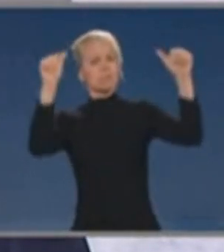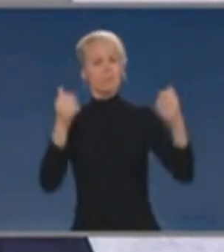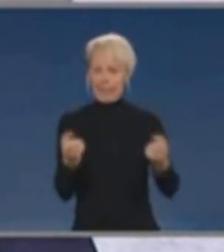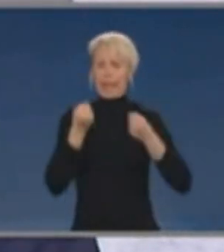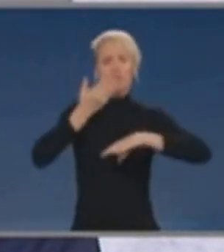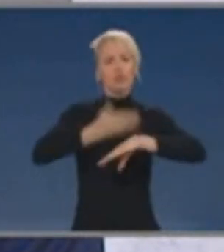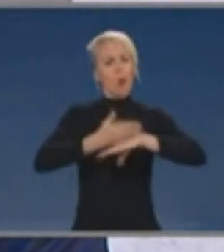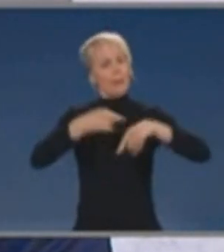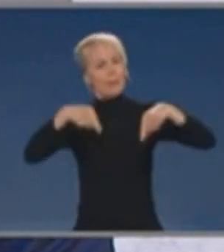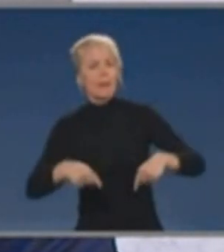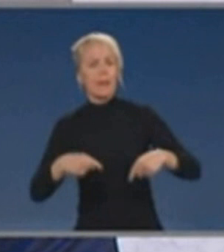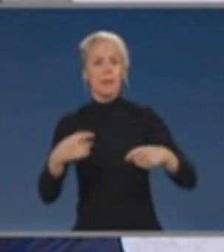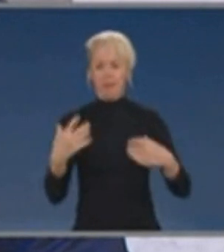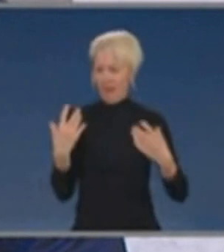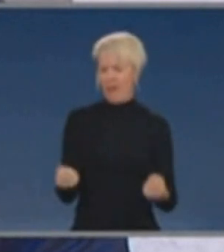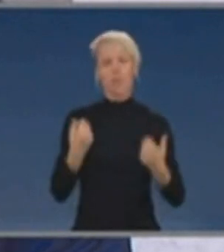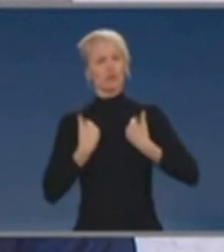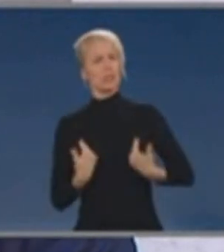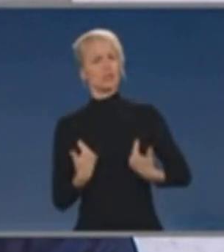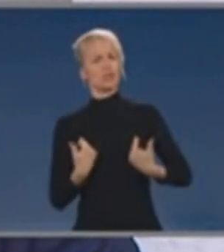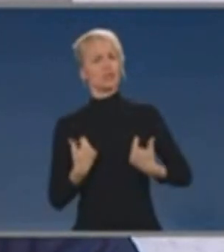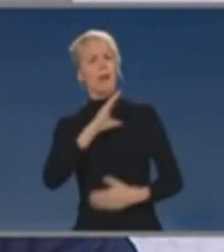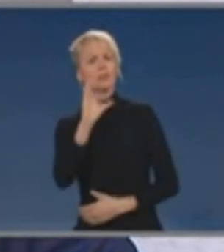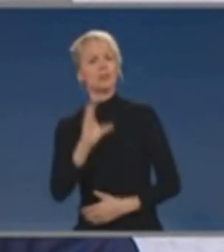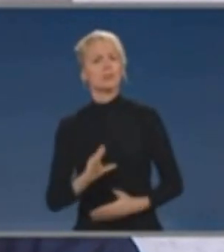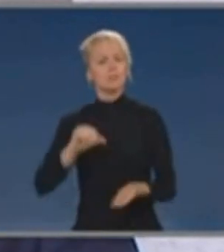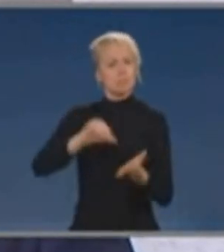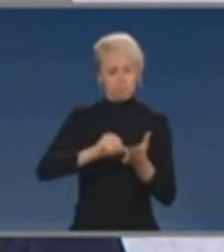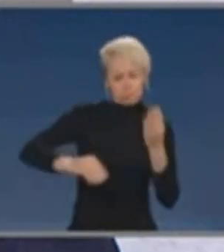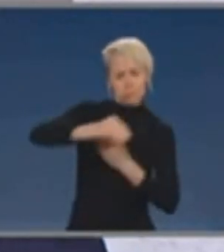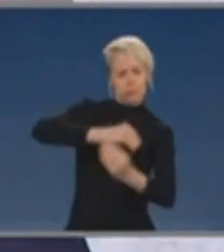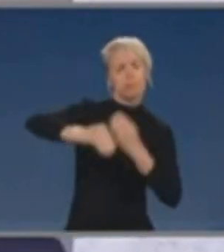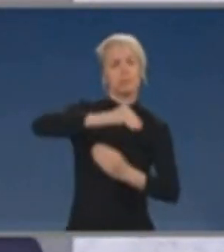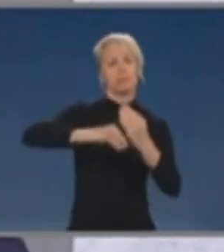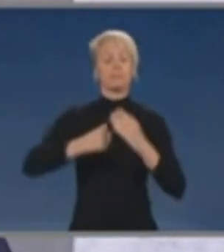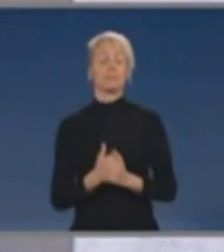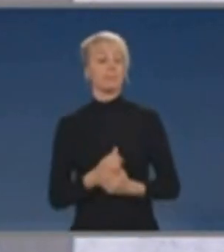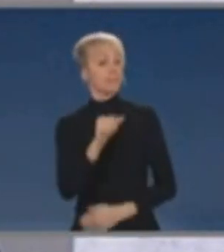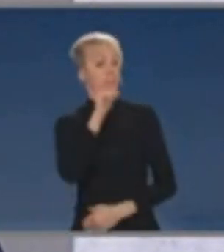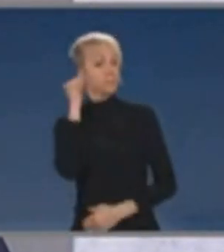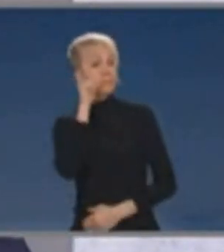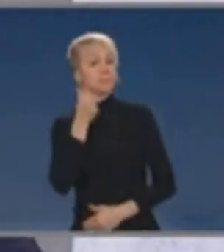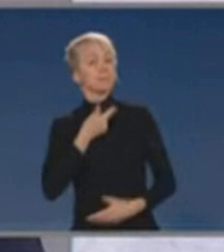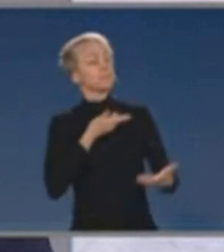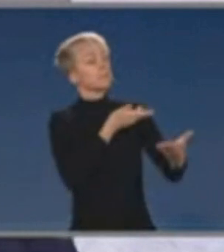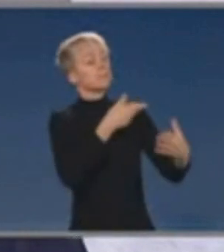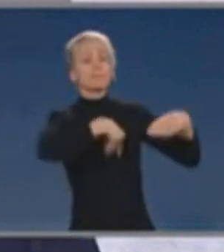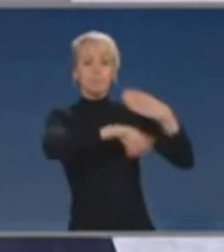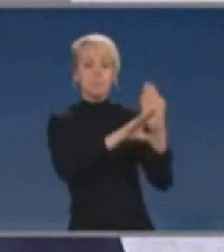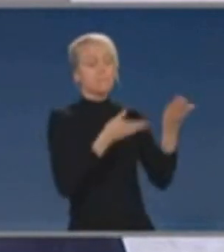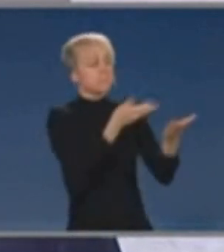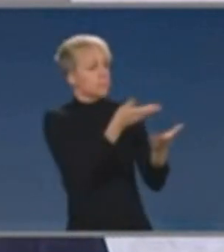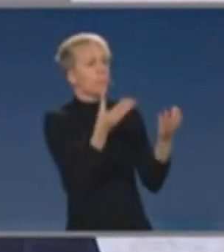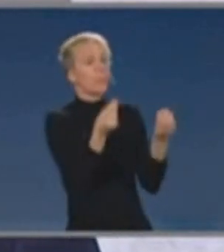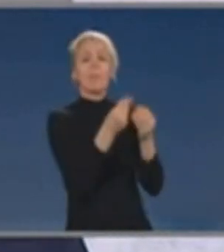are. Yesterday I had the opportunity to have a Leaders' Summit with Prime Minister Modi, and we